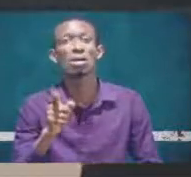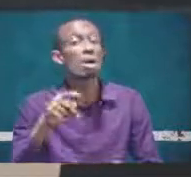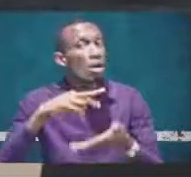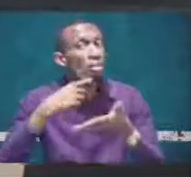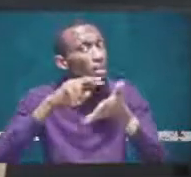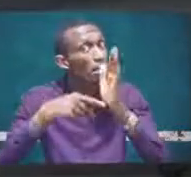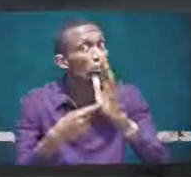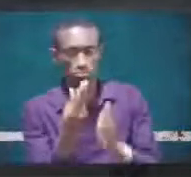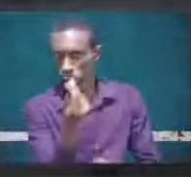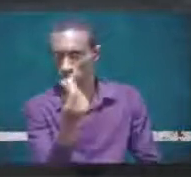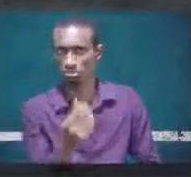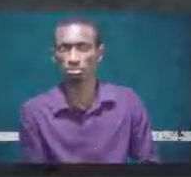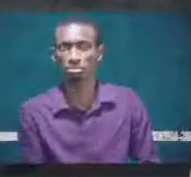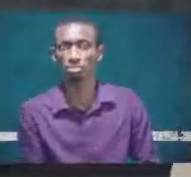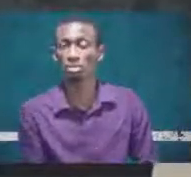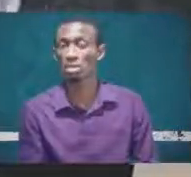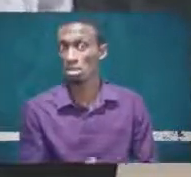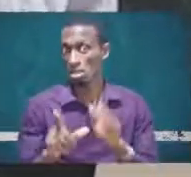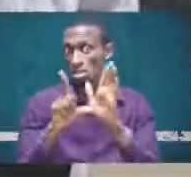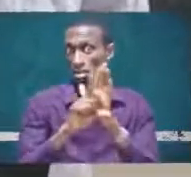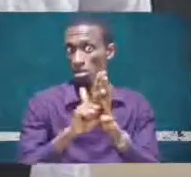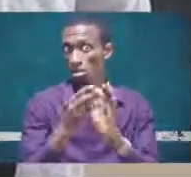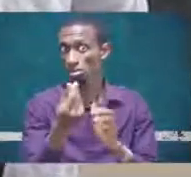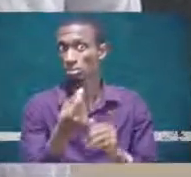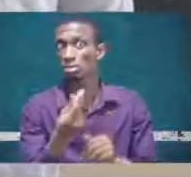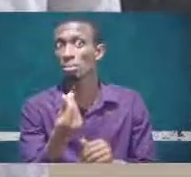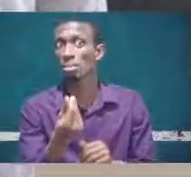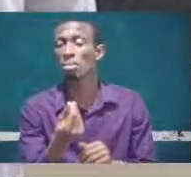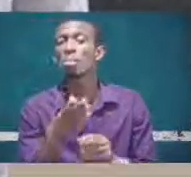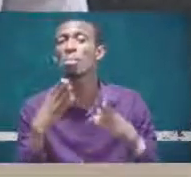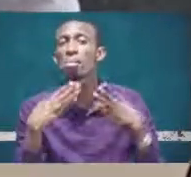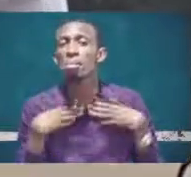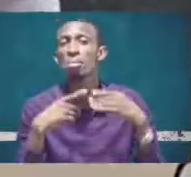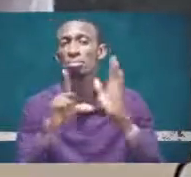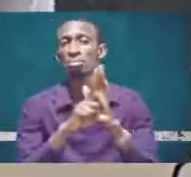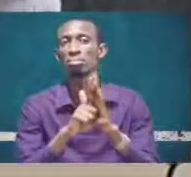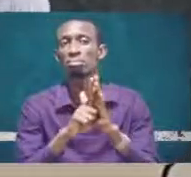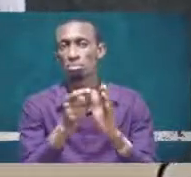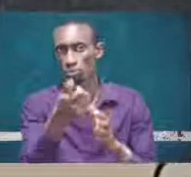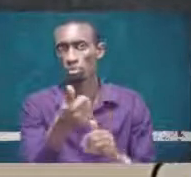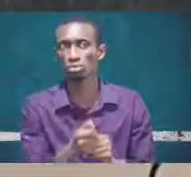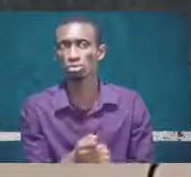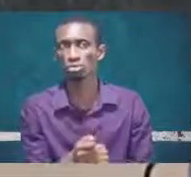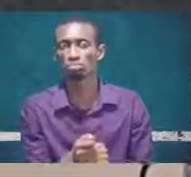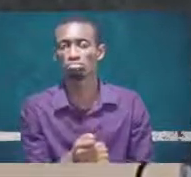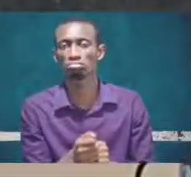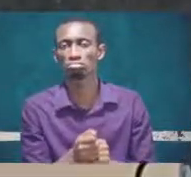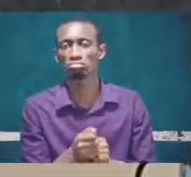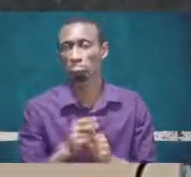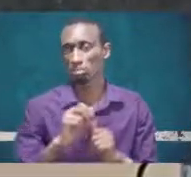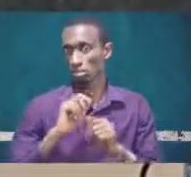talking about money. A legal tender is money that is accepted by law in payment of debts. Remember we